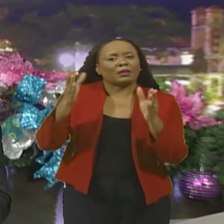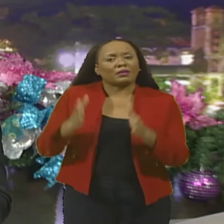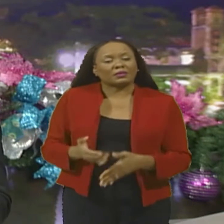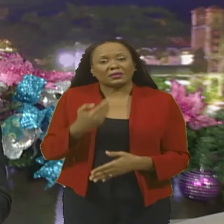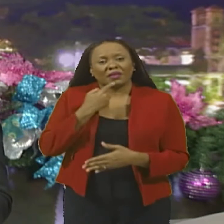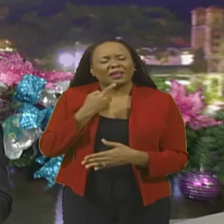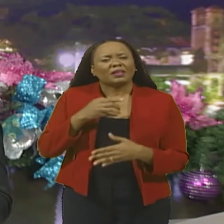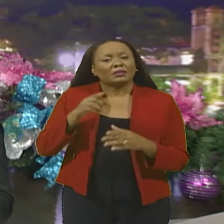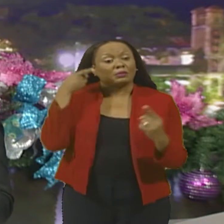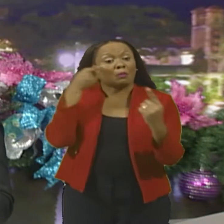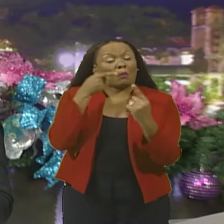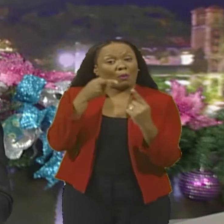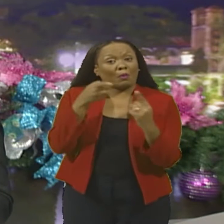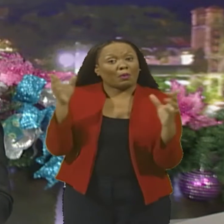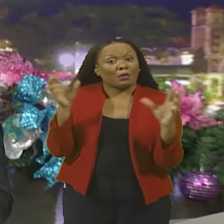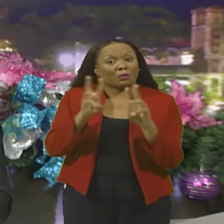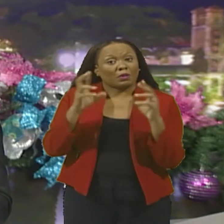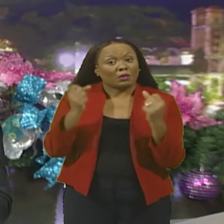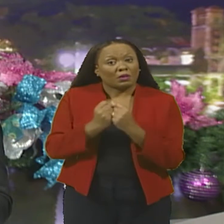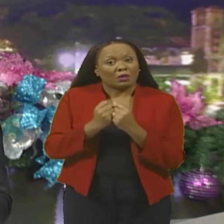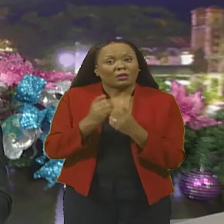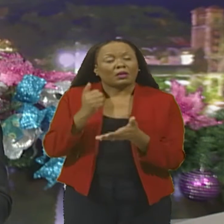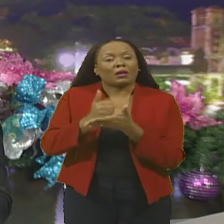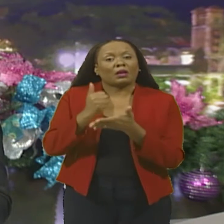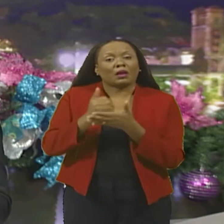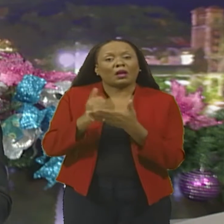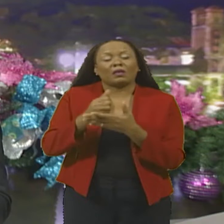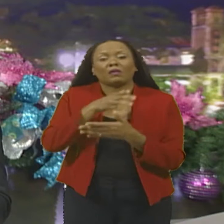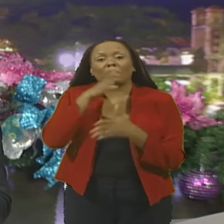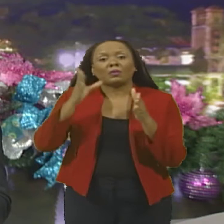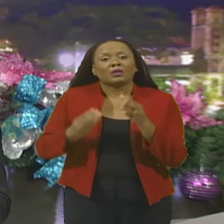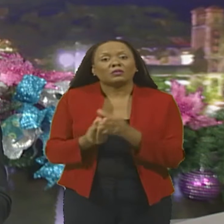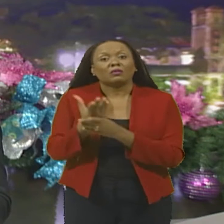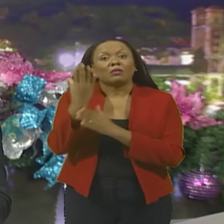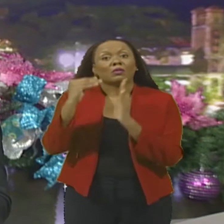the aim of the seminar was to help retool farmers to produce more.